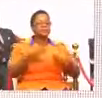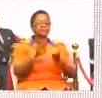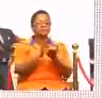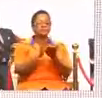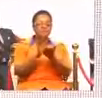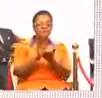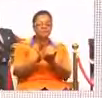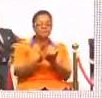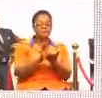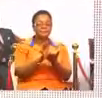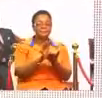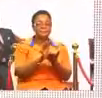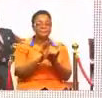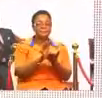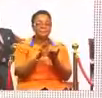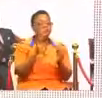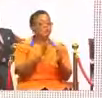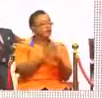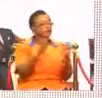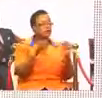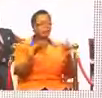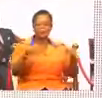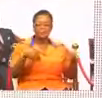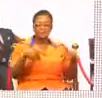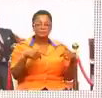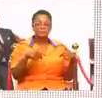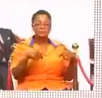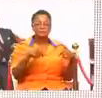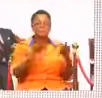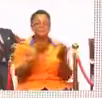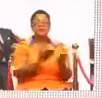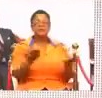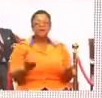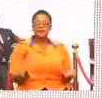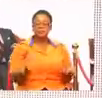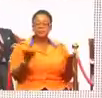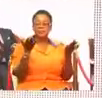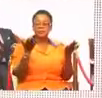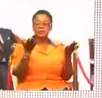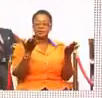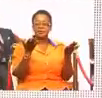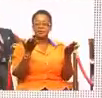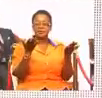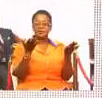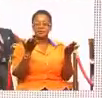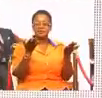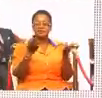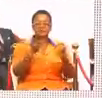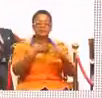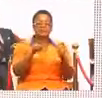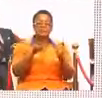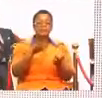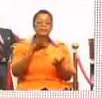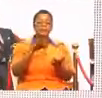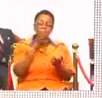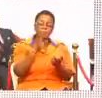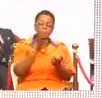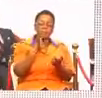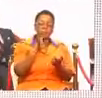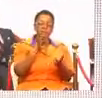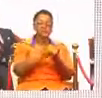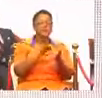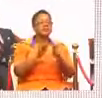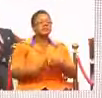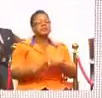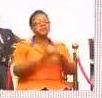sacked. You cannot claim things are improving when water that is supporting